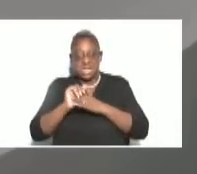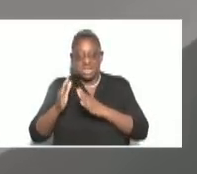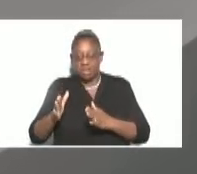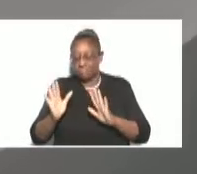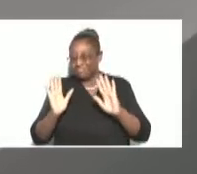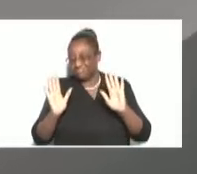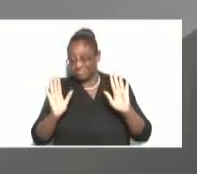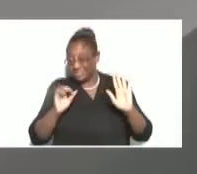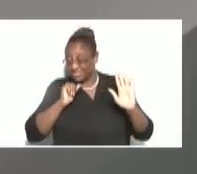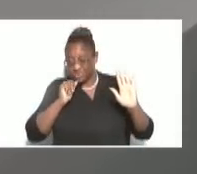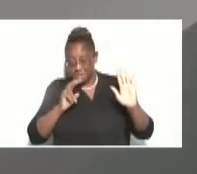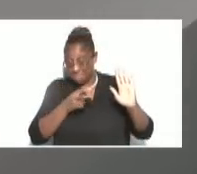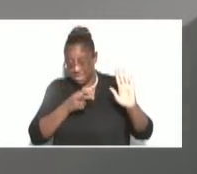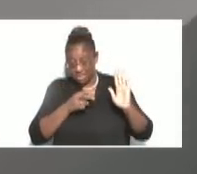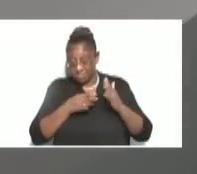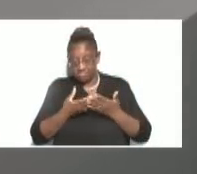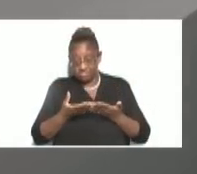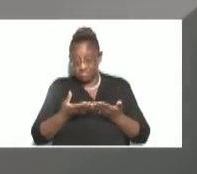candidate.